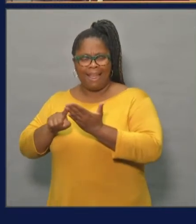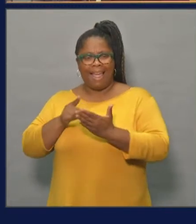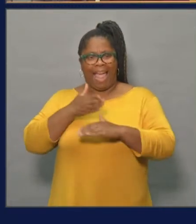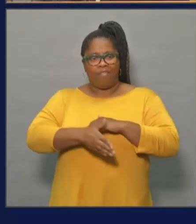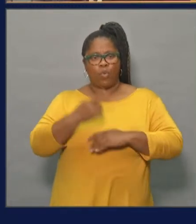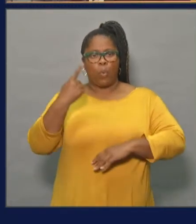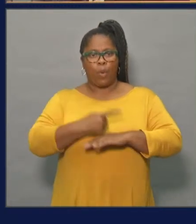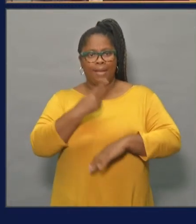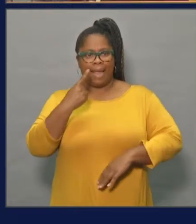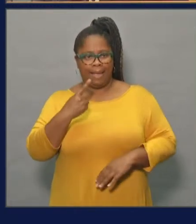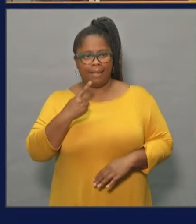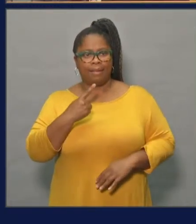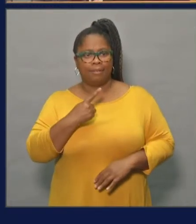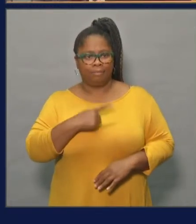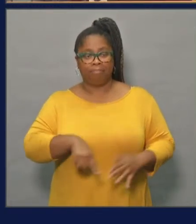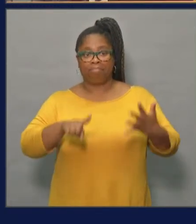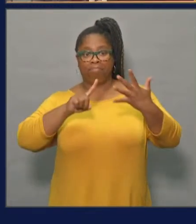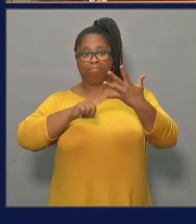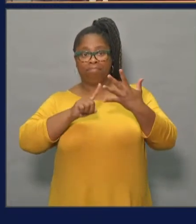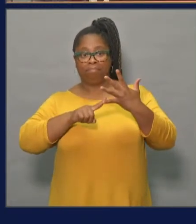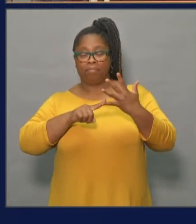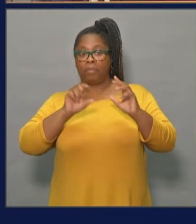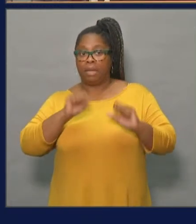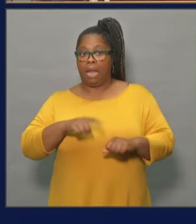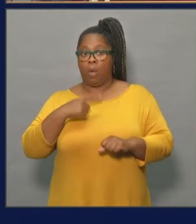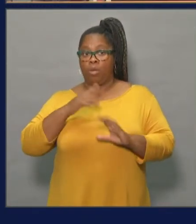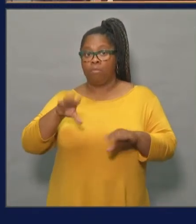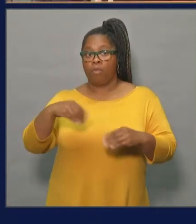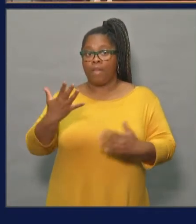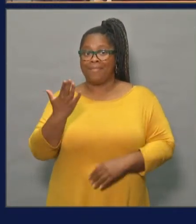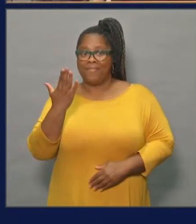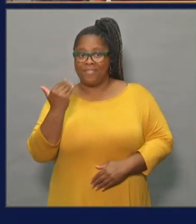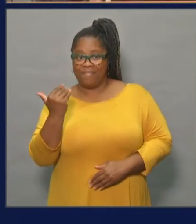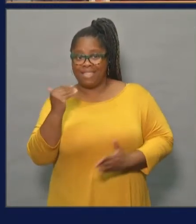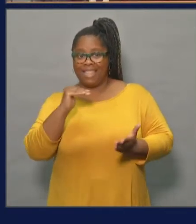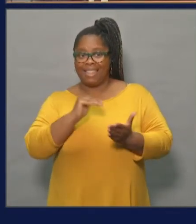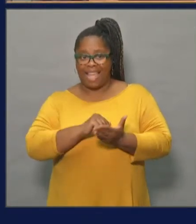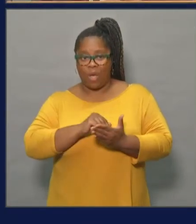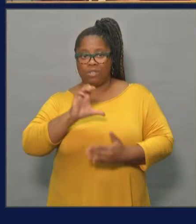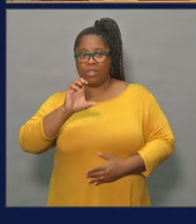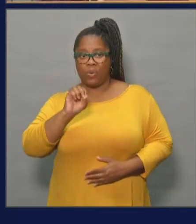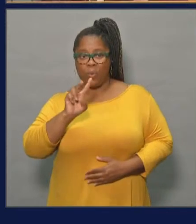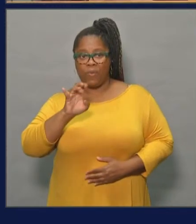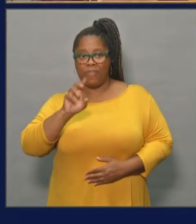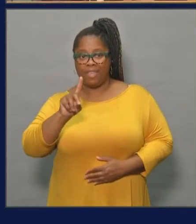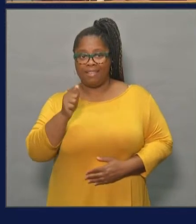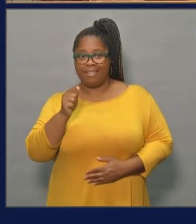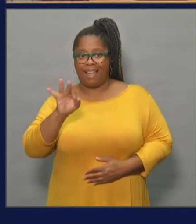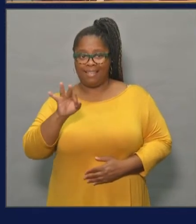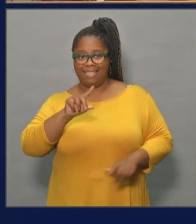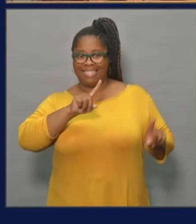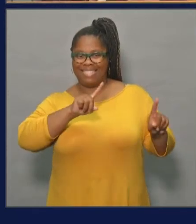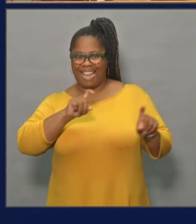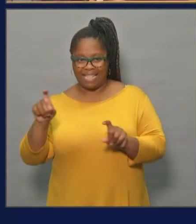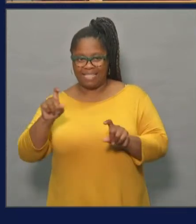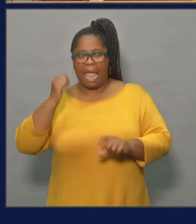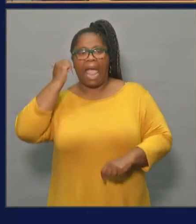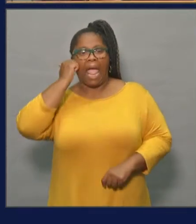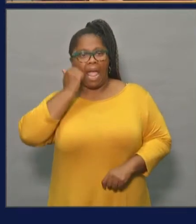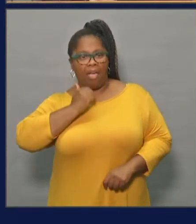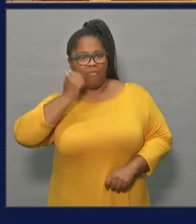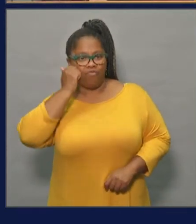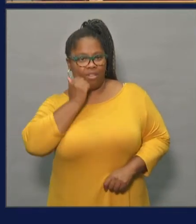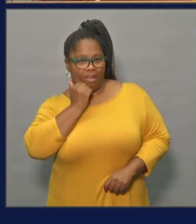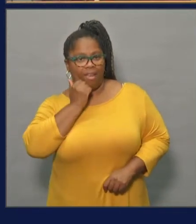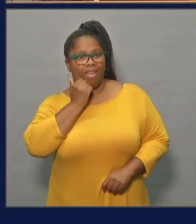able to offer 15,000 COVID-19 tests every day in the county. This helps us make sure we have the capability